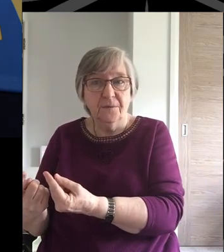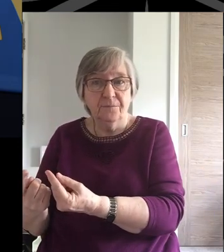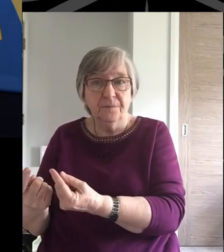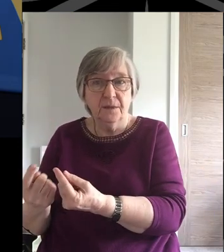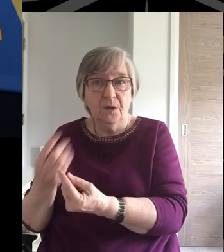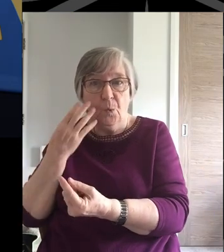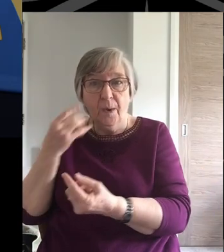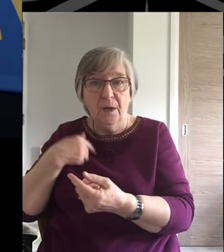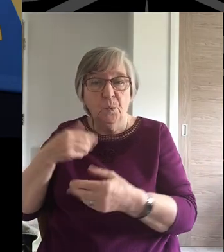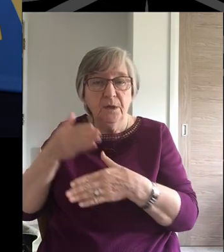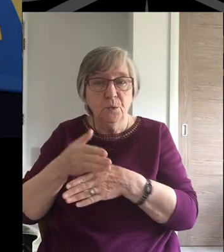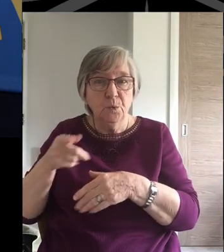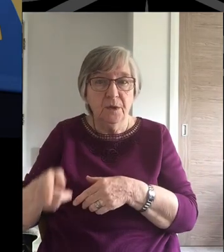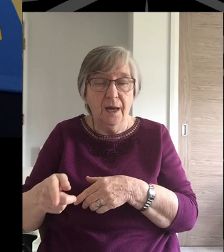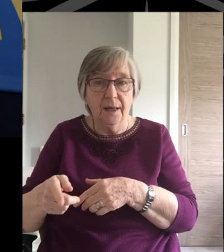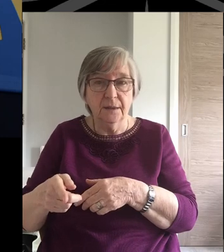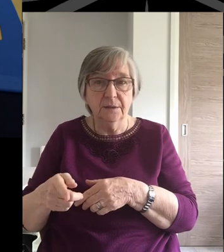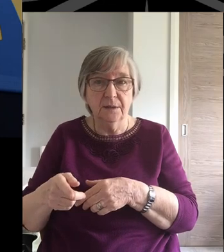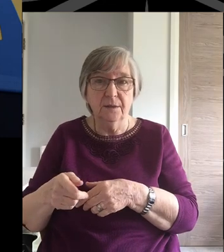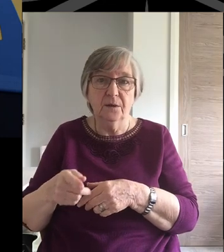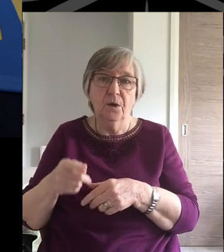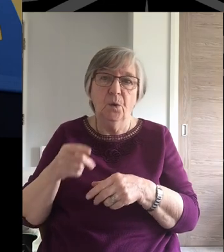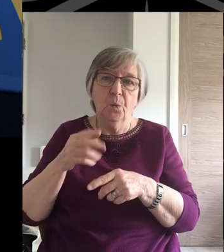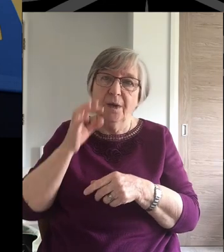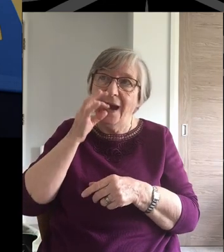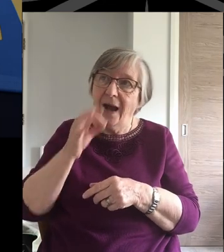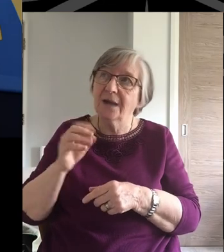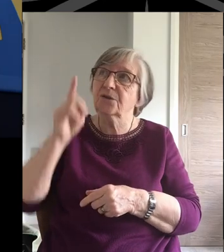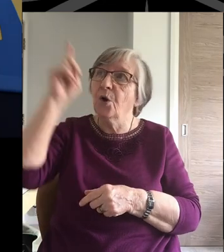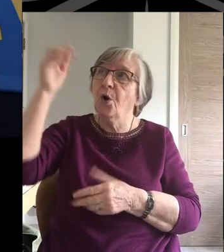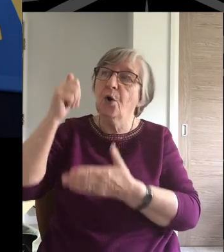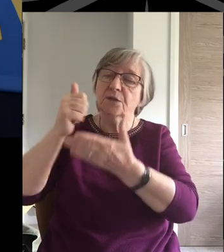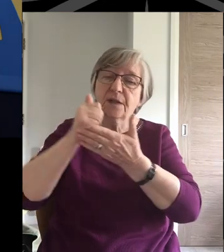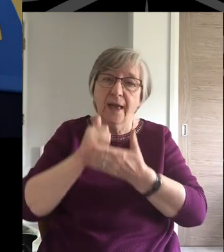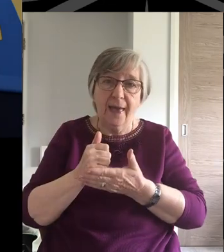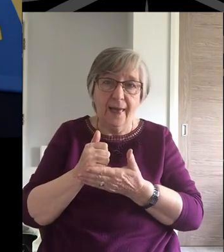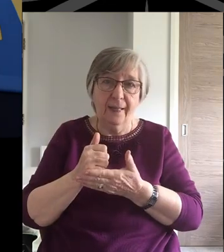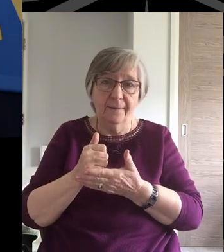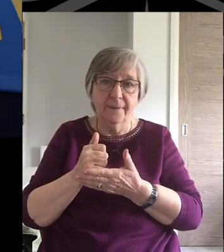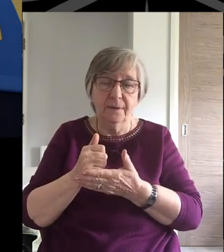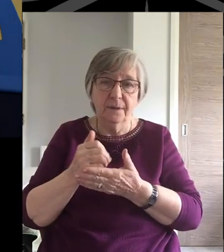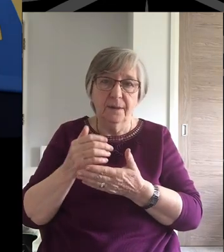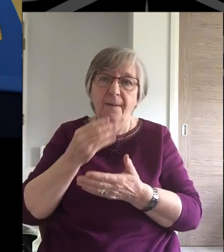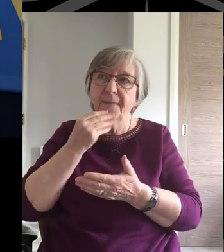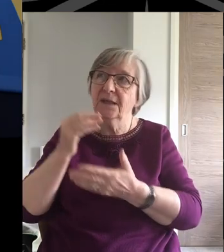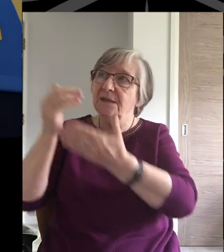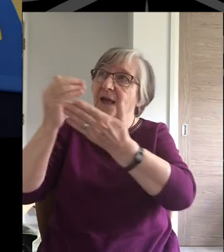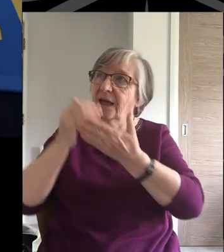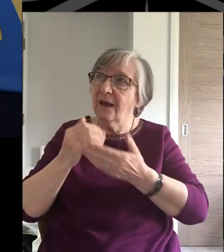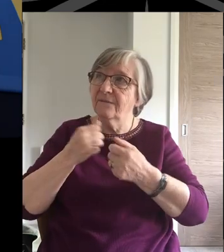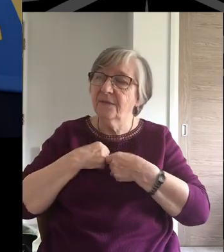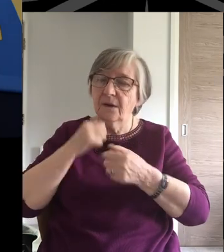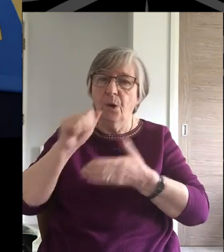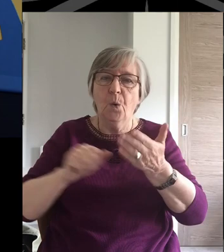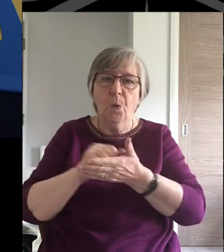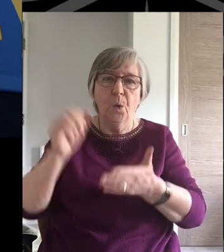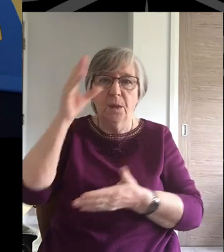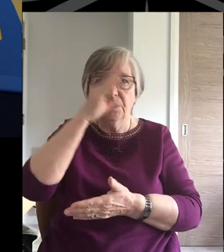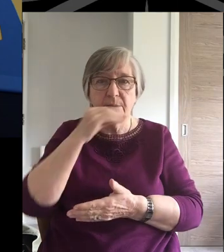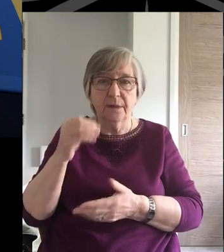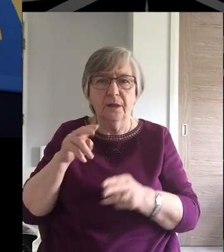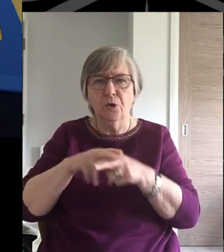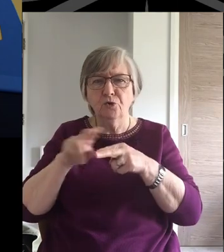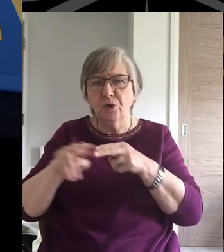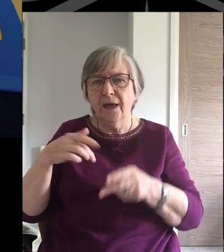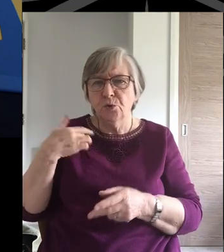as we do it, we seek God's help. We ask God to give us the Spirit. And trying to